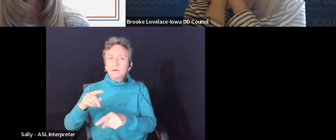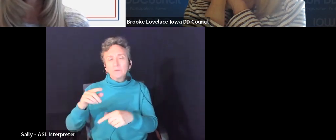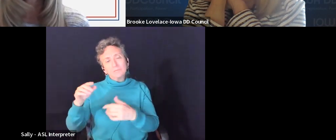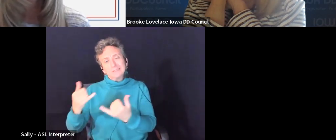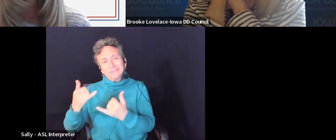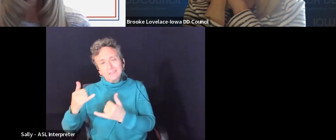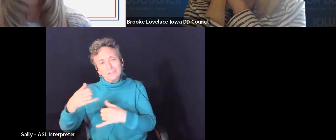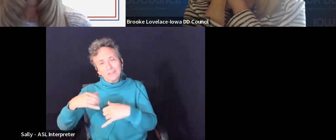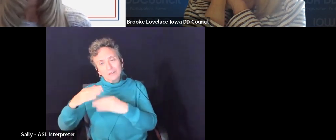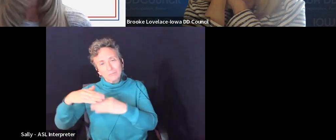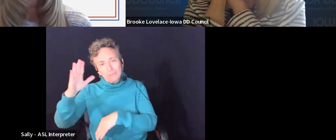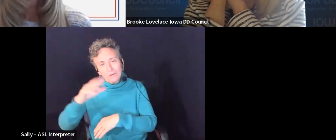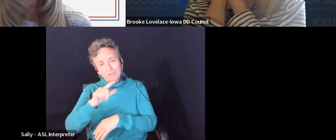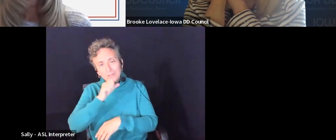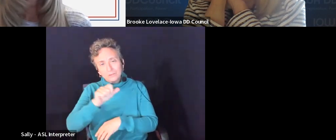26 today.